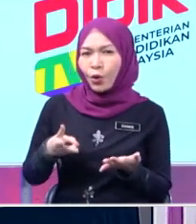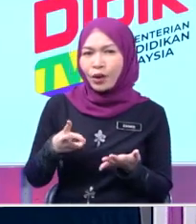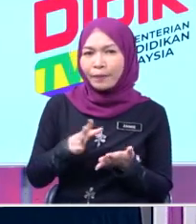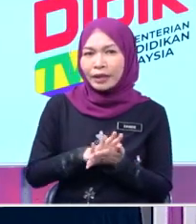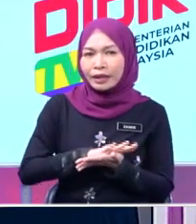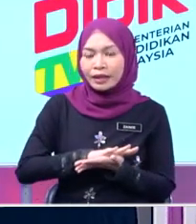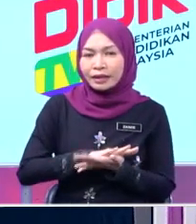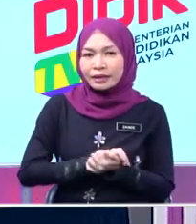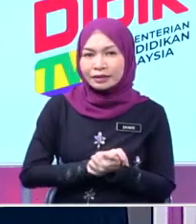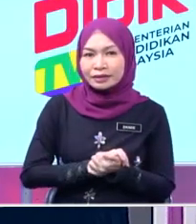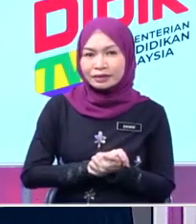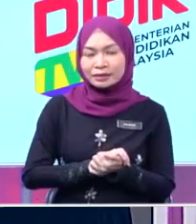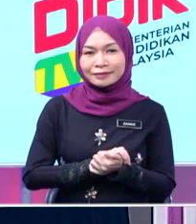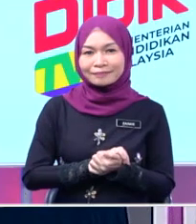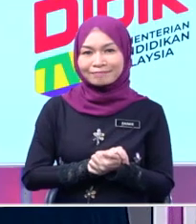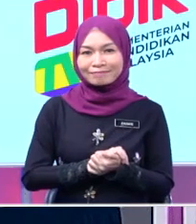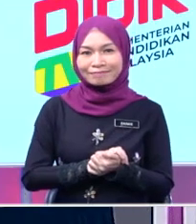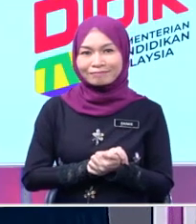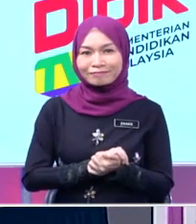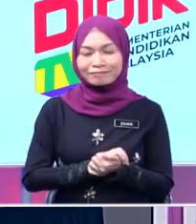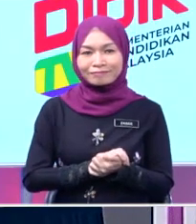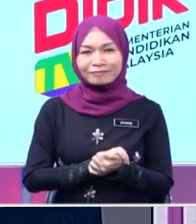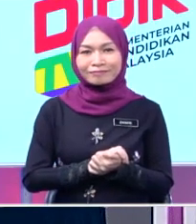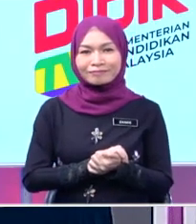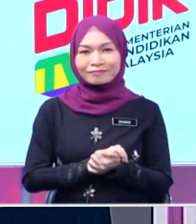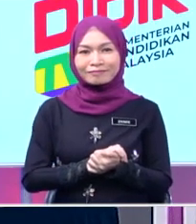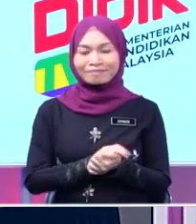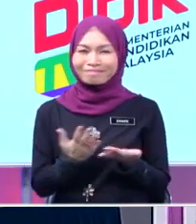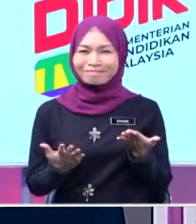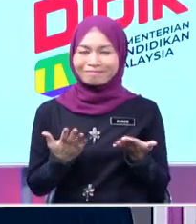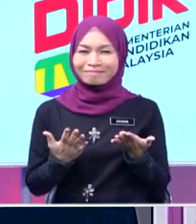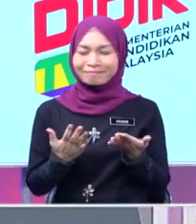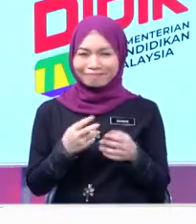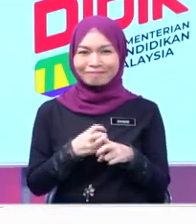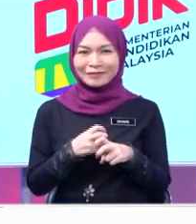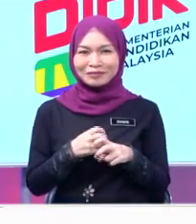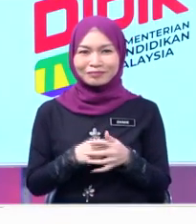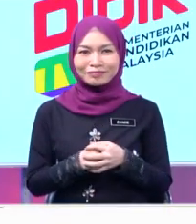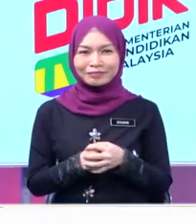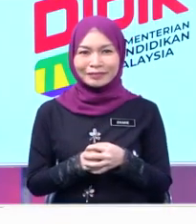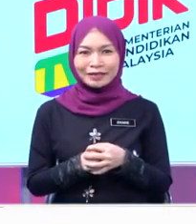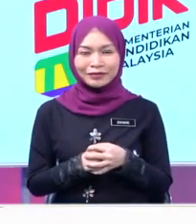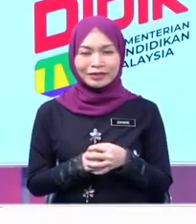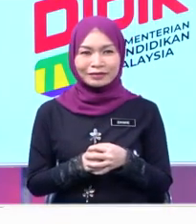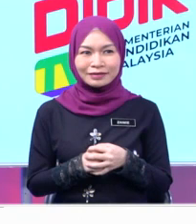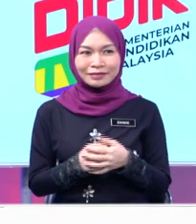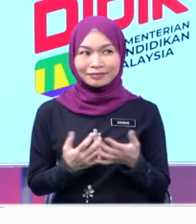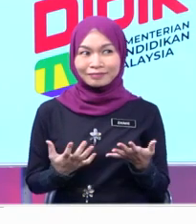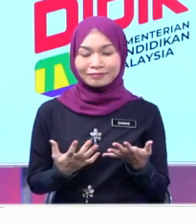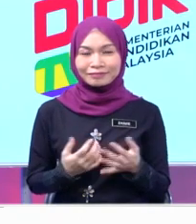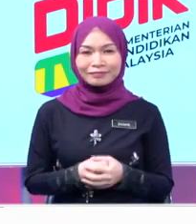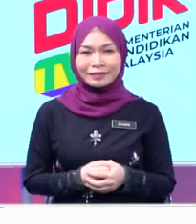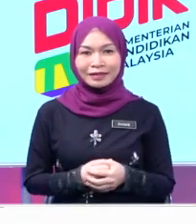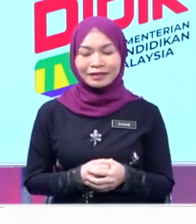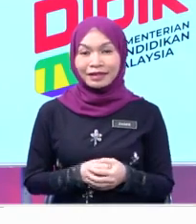more challenging. Okay. Read these 2 alternative opening paragraphs. It's for the same